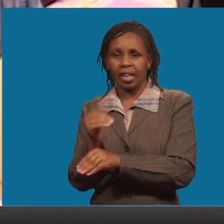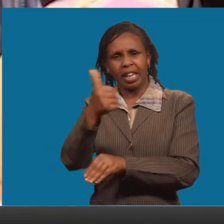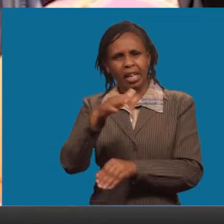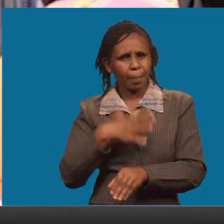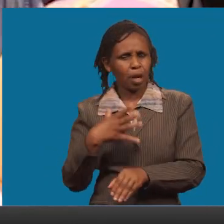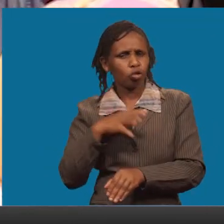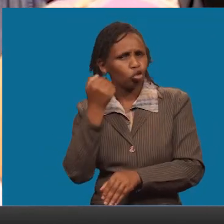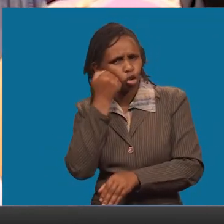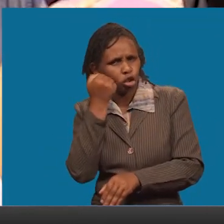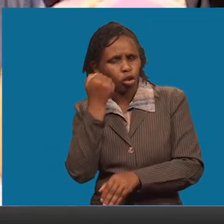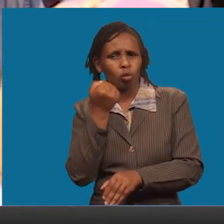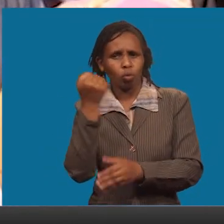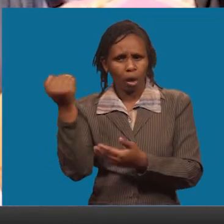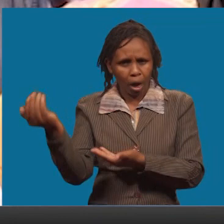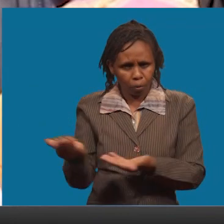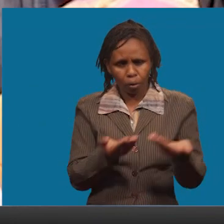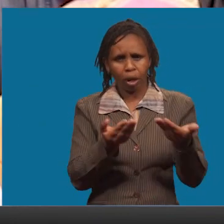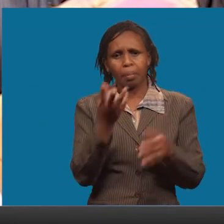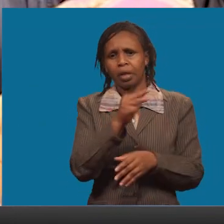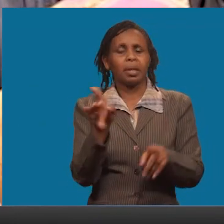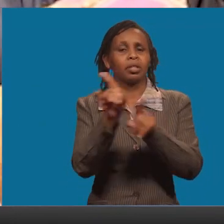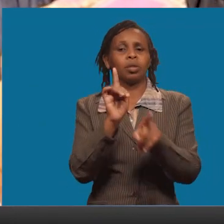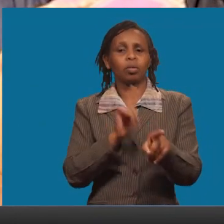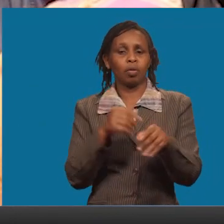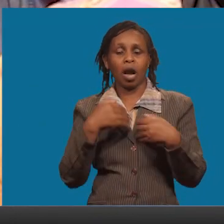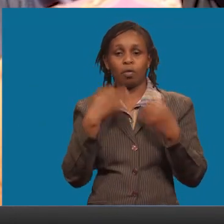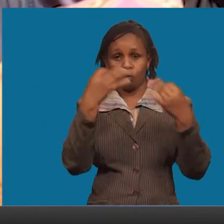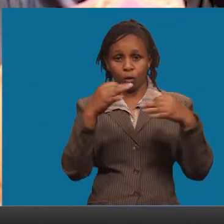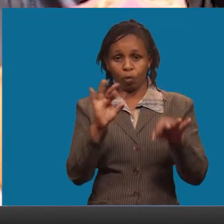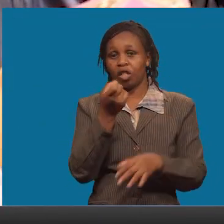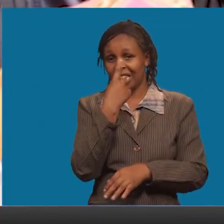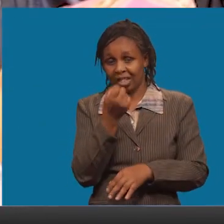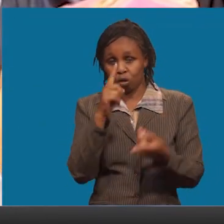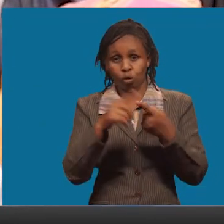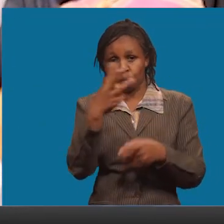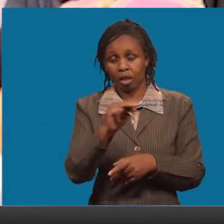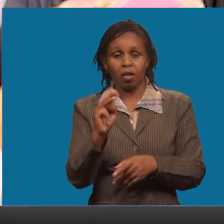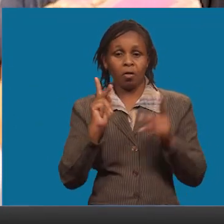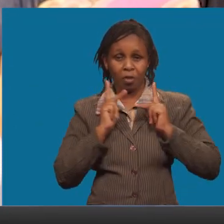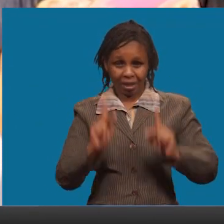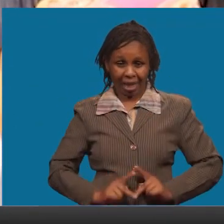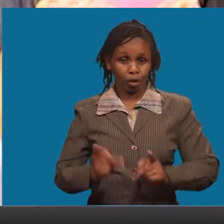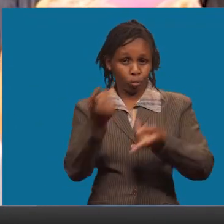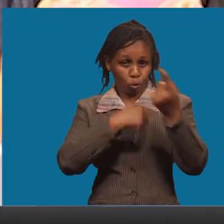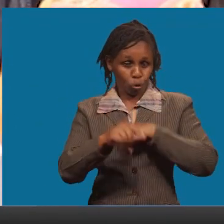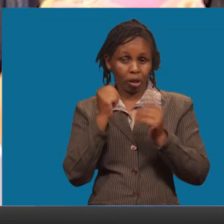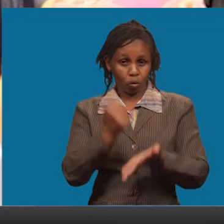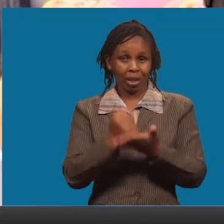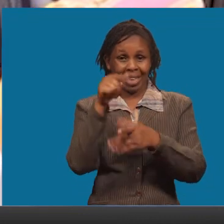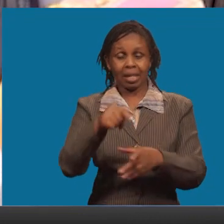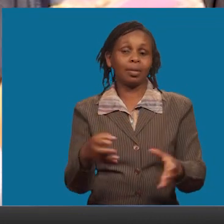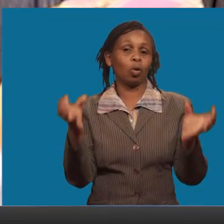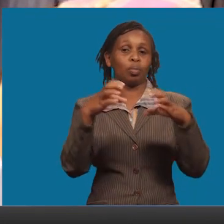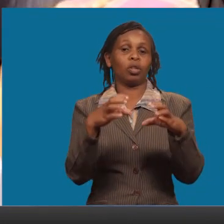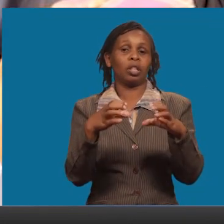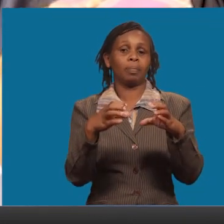we are seeing them, and we also have free drugs to them. So we have basically come to help this community. So we